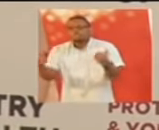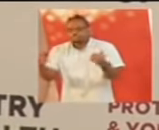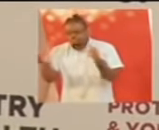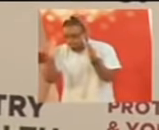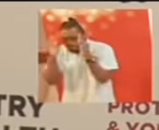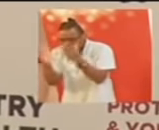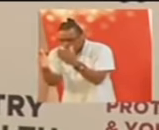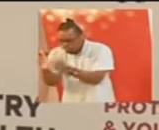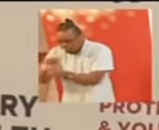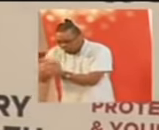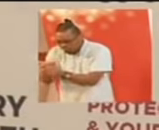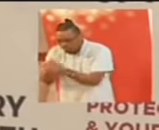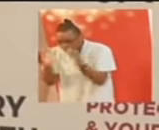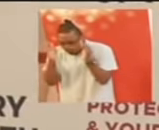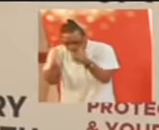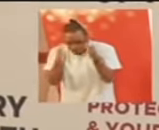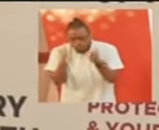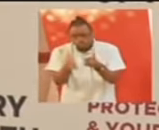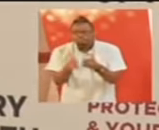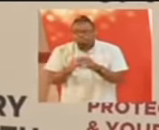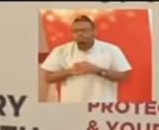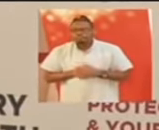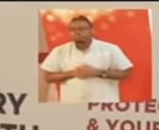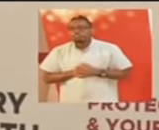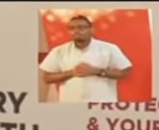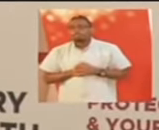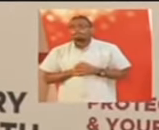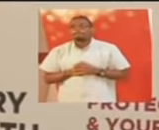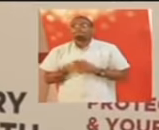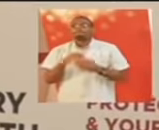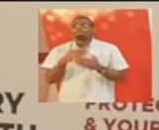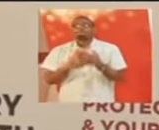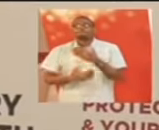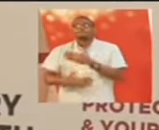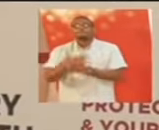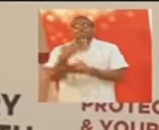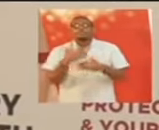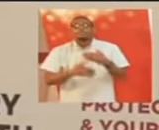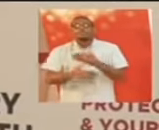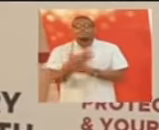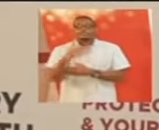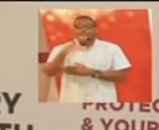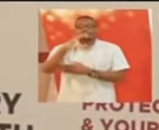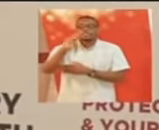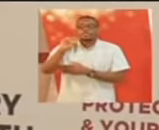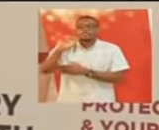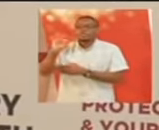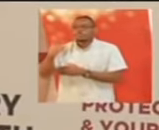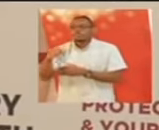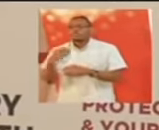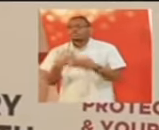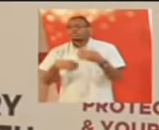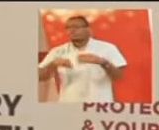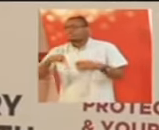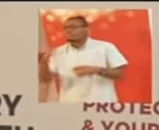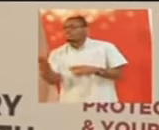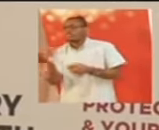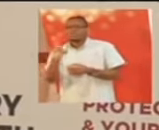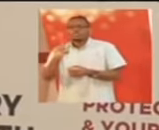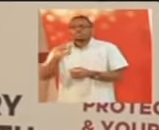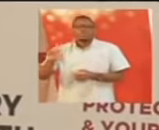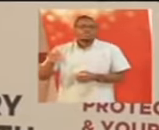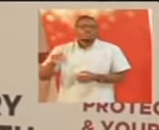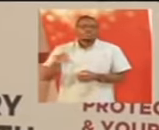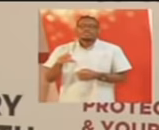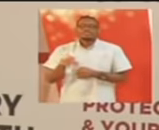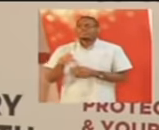Good morning, Ms. Alcantara, Chief Medical Officer, Dr. Roshan Parasram, Dr. Earl, members of the media,